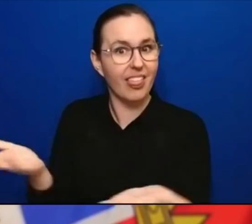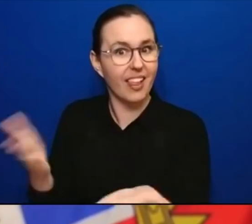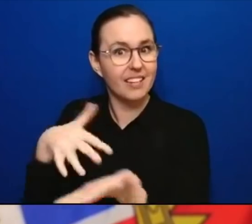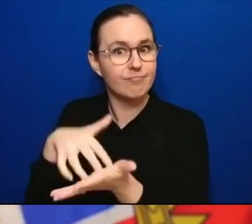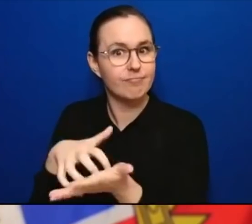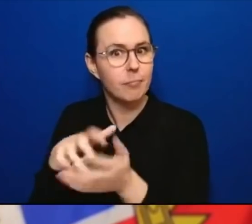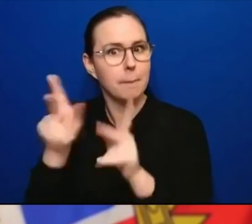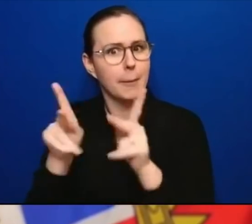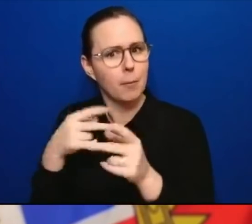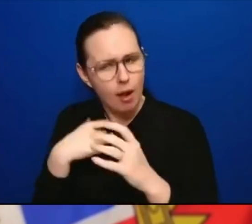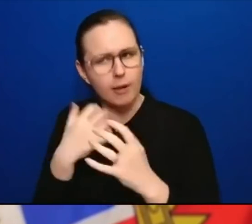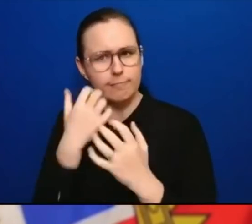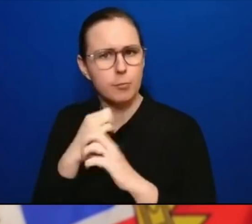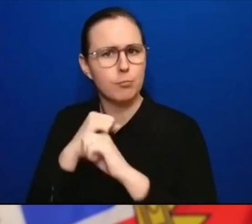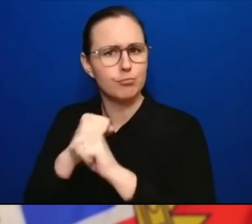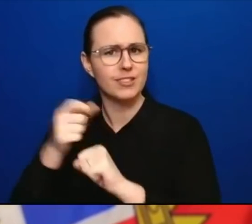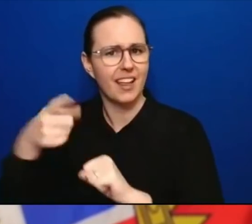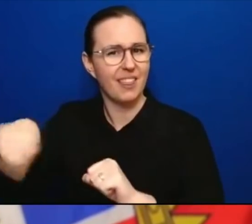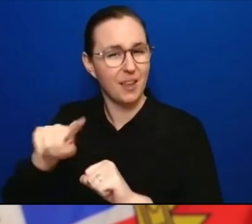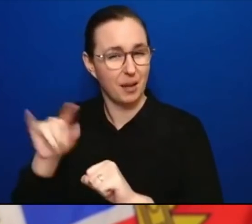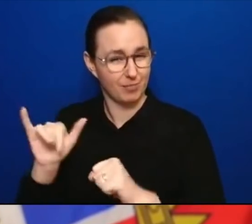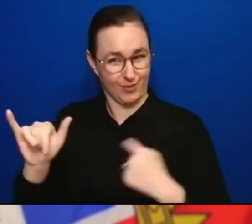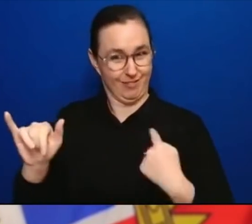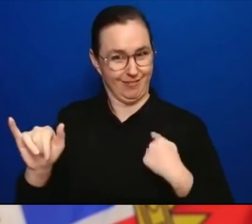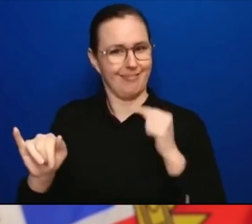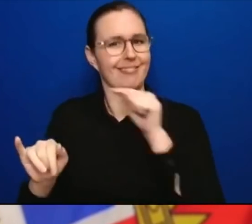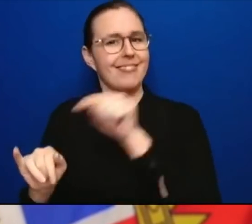others during this challenging time.